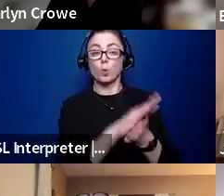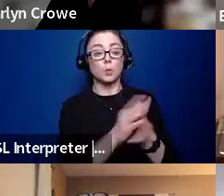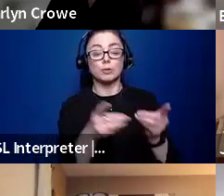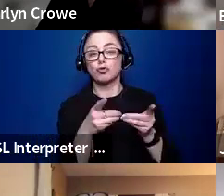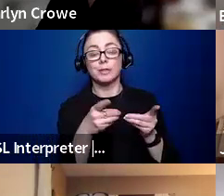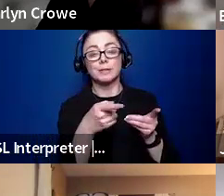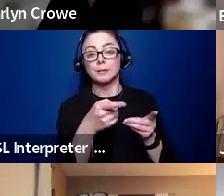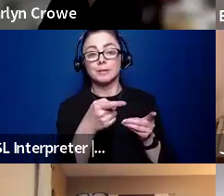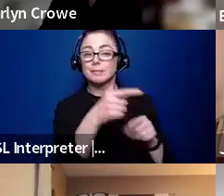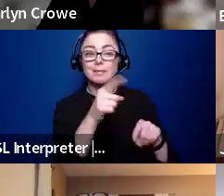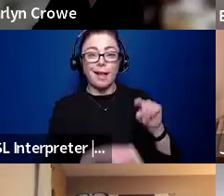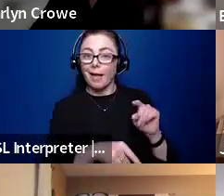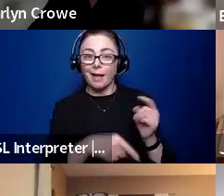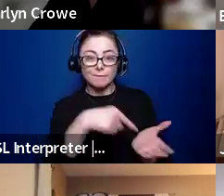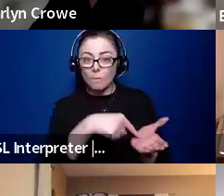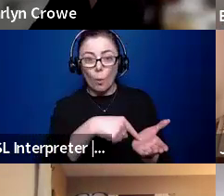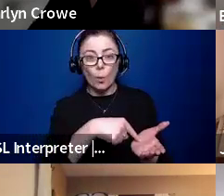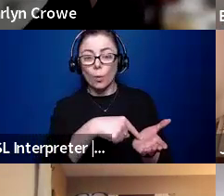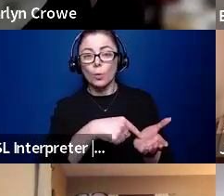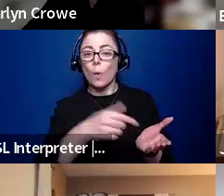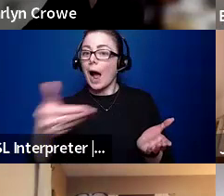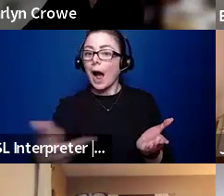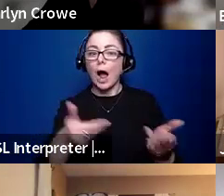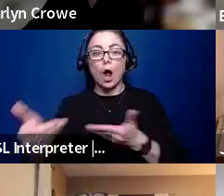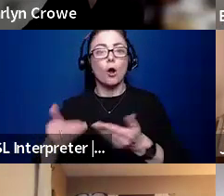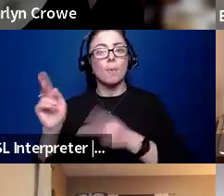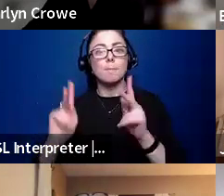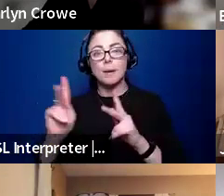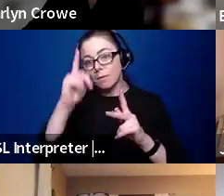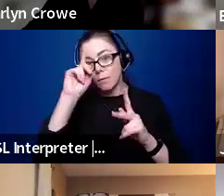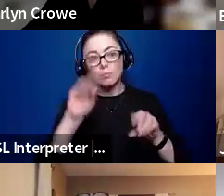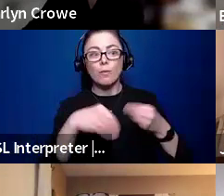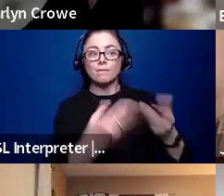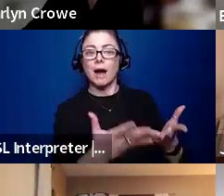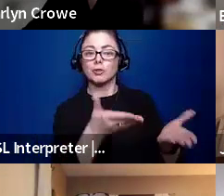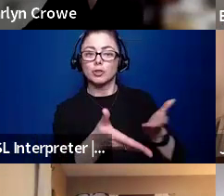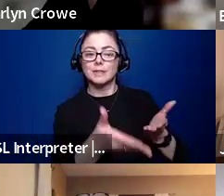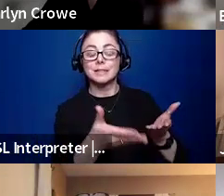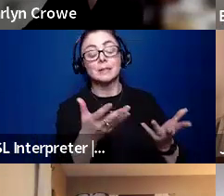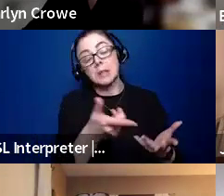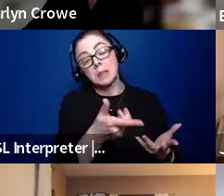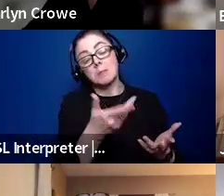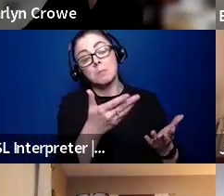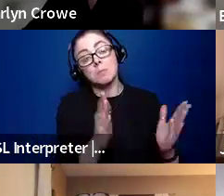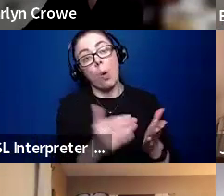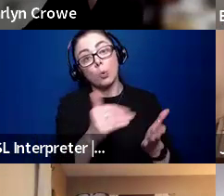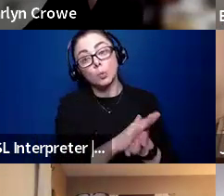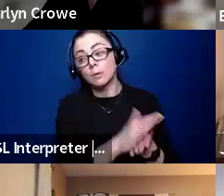to afford to hire some people to do educational services. And what they would probably do is they team up